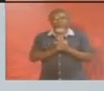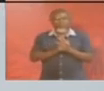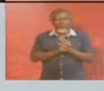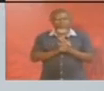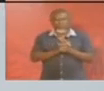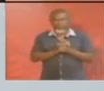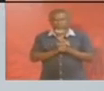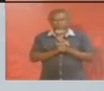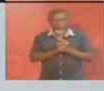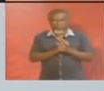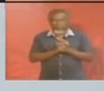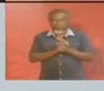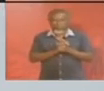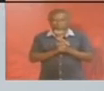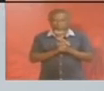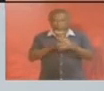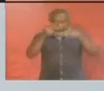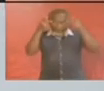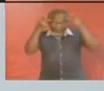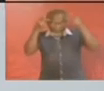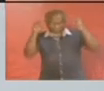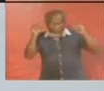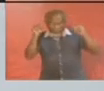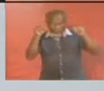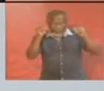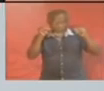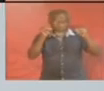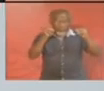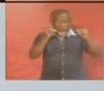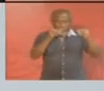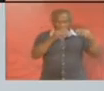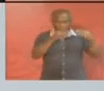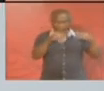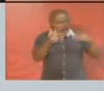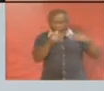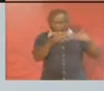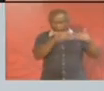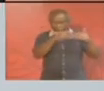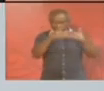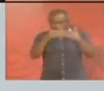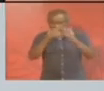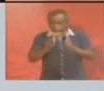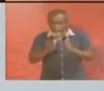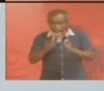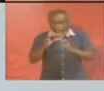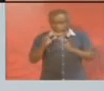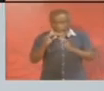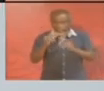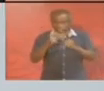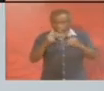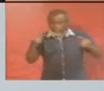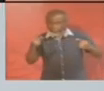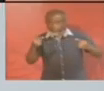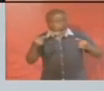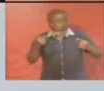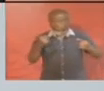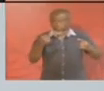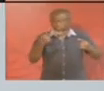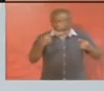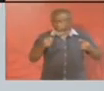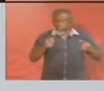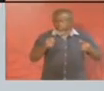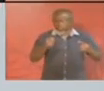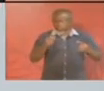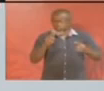Minister. The leader of the opposition and those aligned to her are trying to use this to say that we